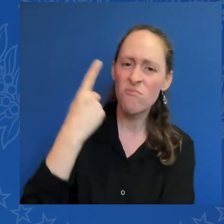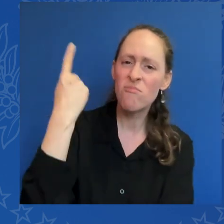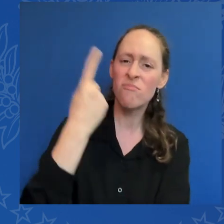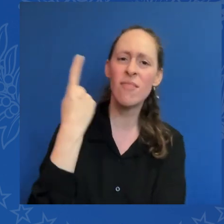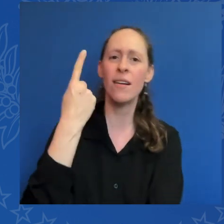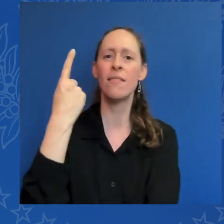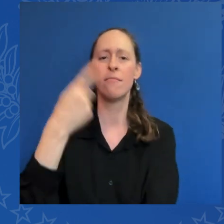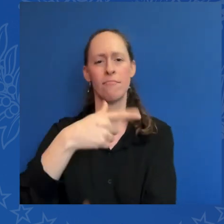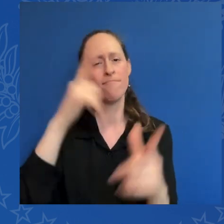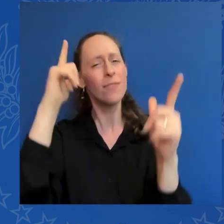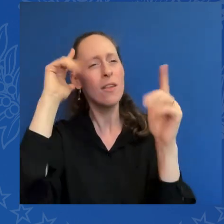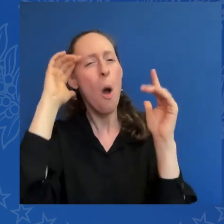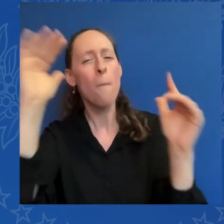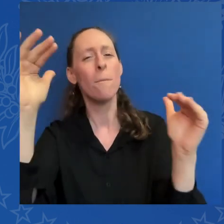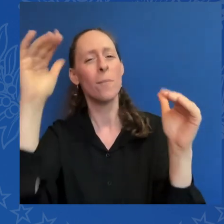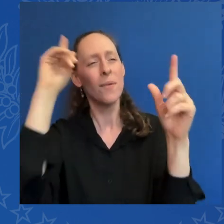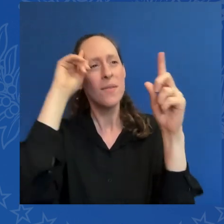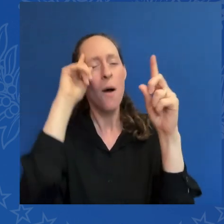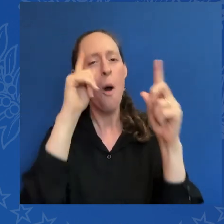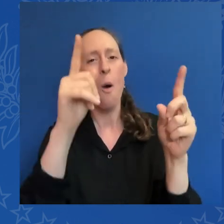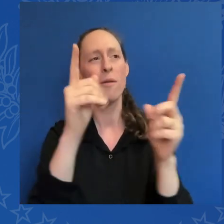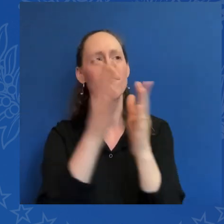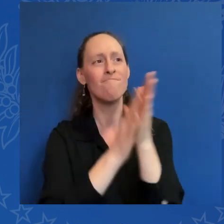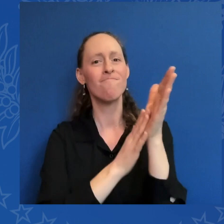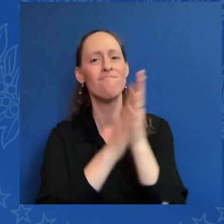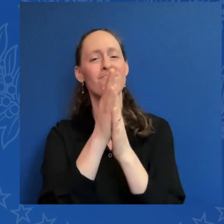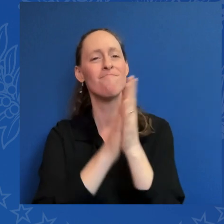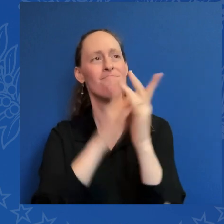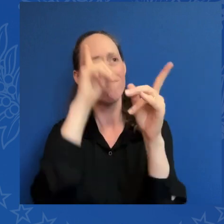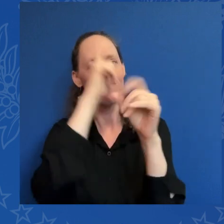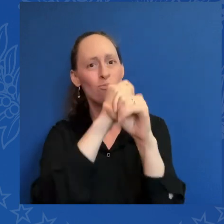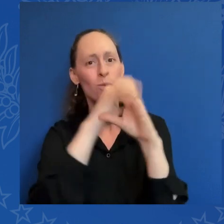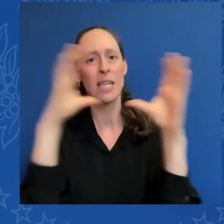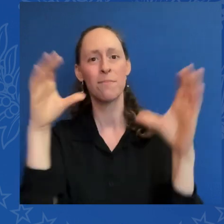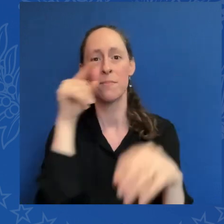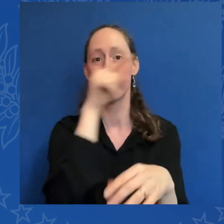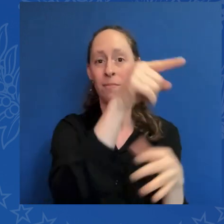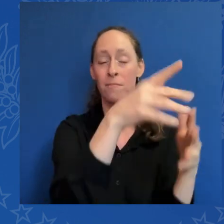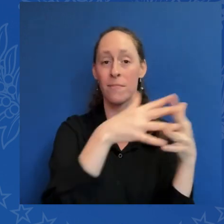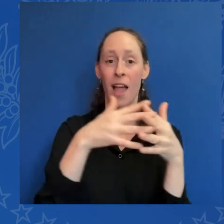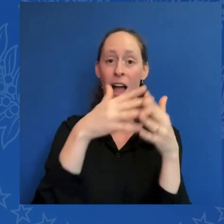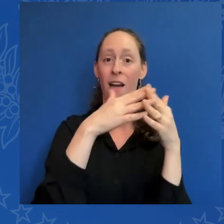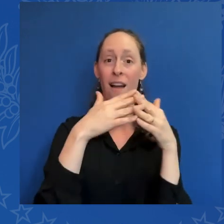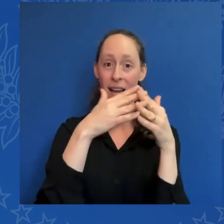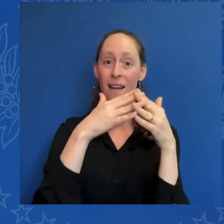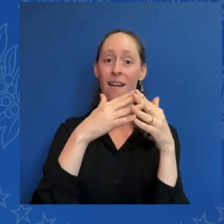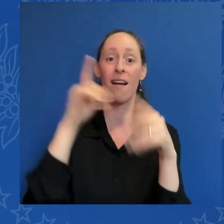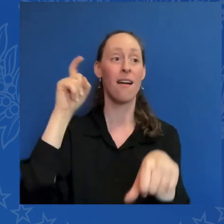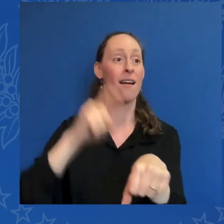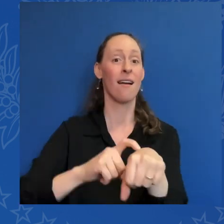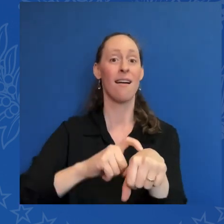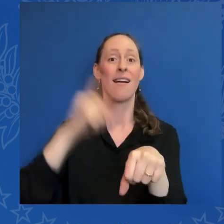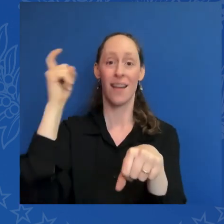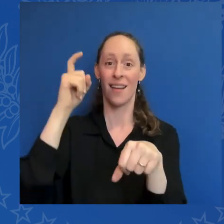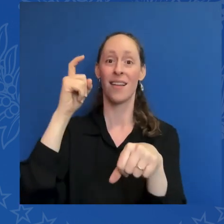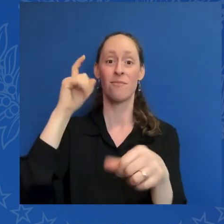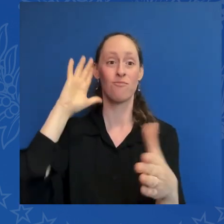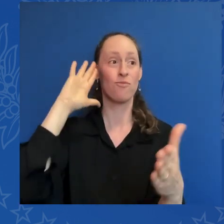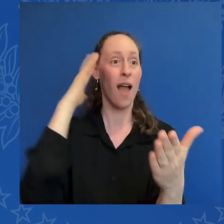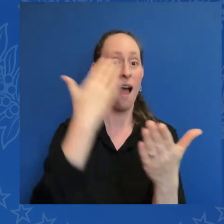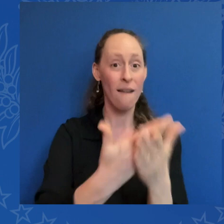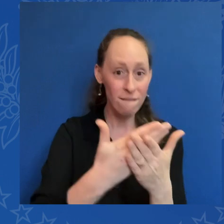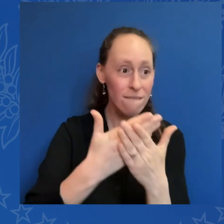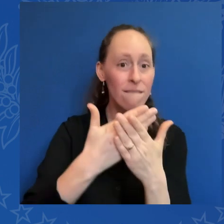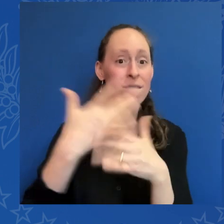home from Ireland to Scranton, Pennsylvania, where we were raised, where I was raised, I should